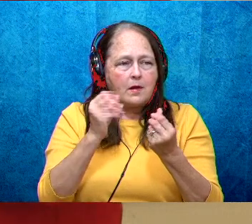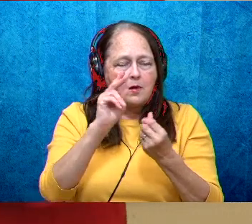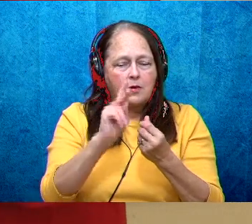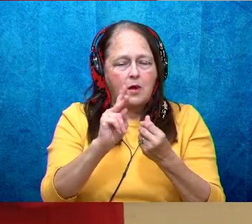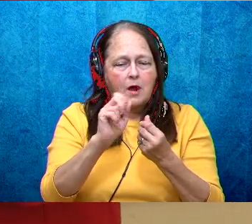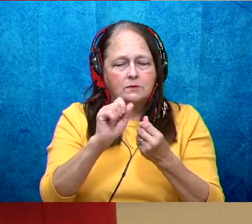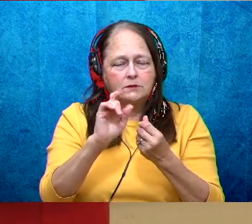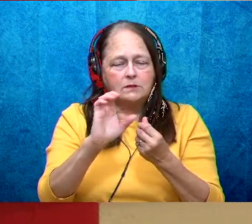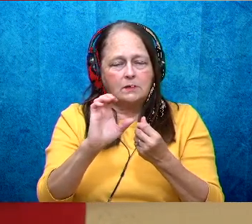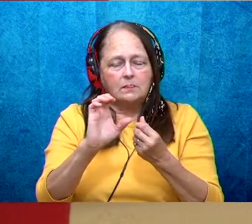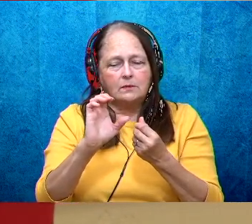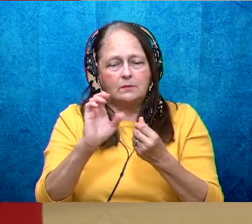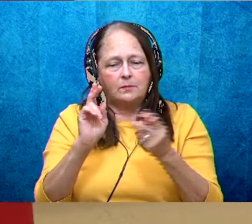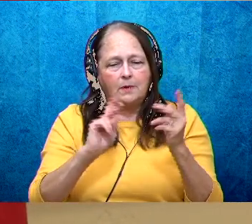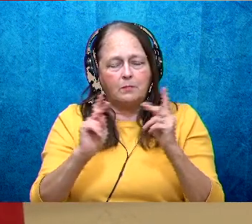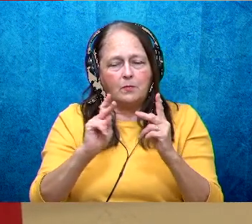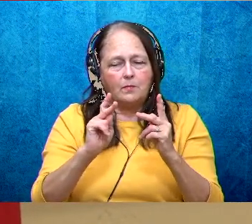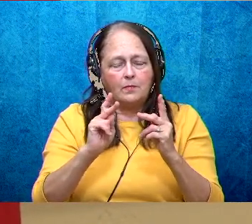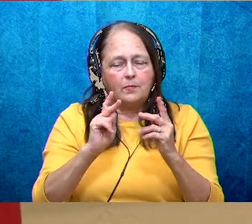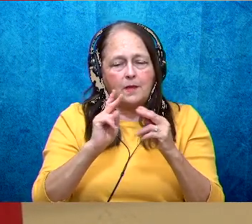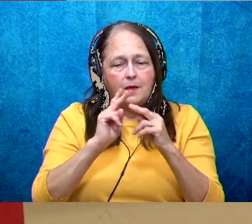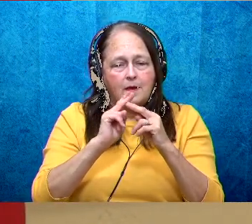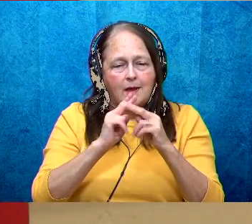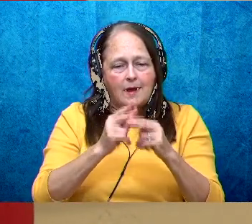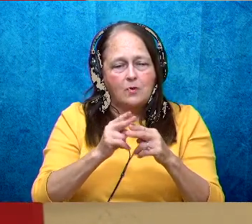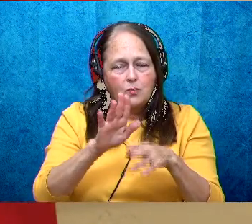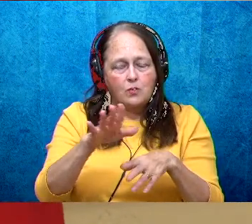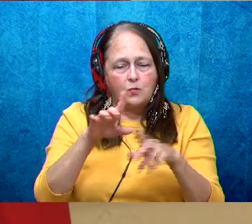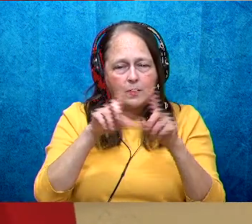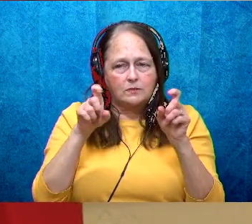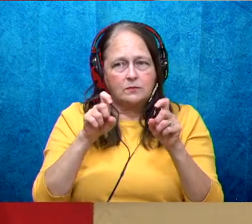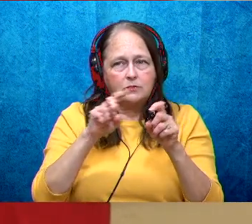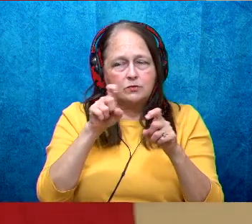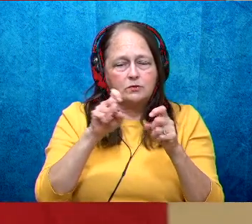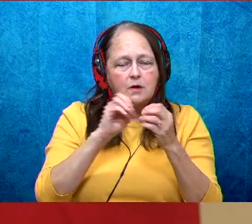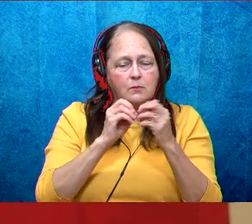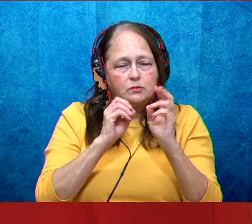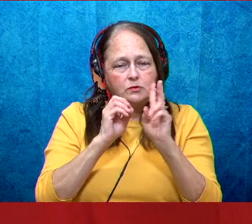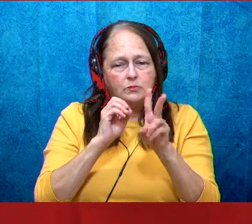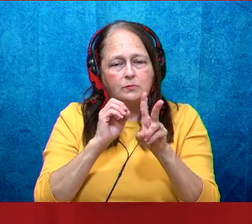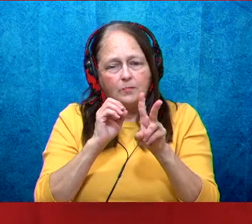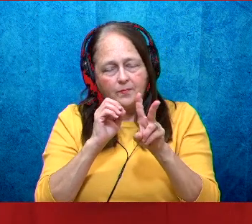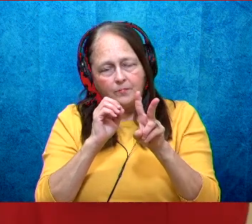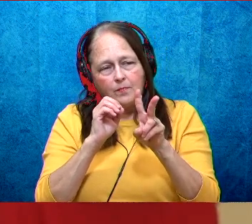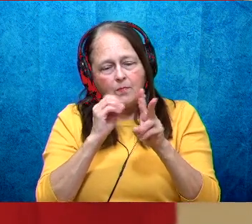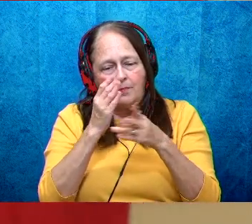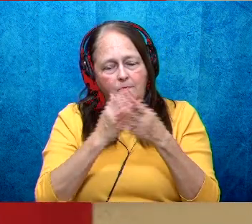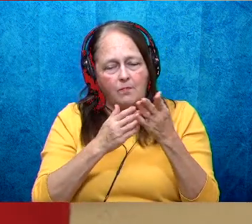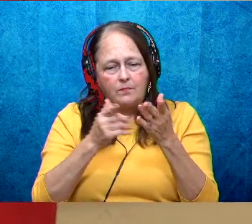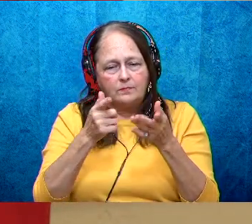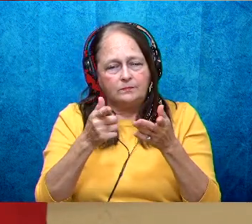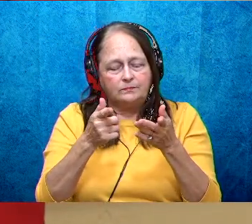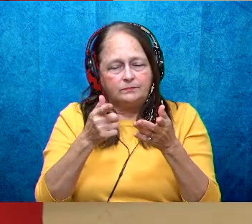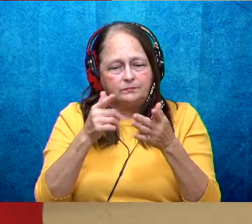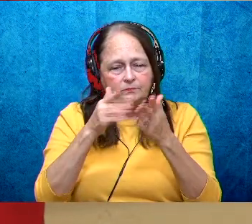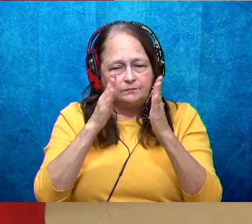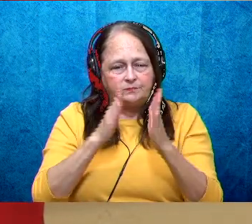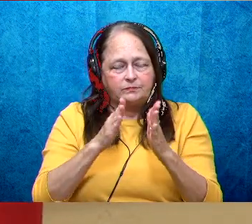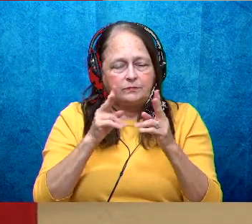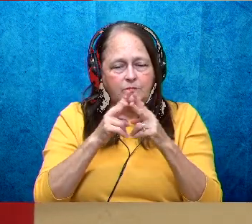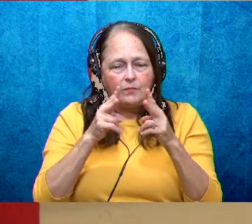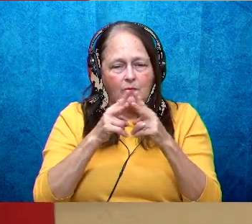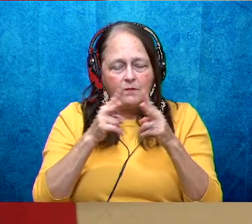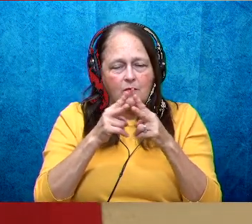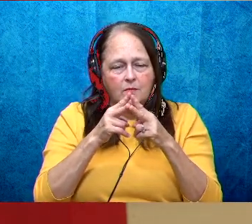people. So I hope that answers that question. So question number 2. Some of you astute students, you're very